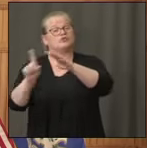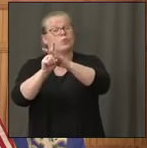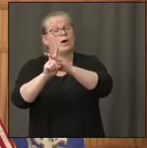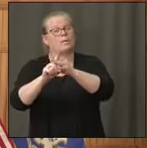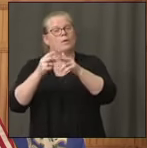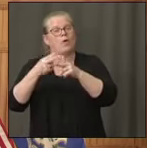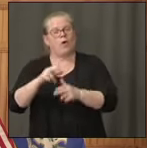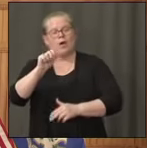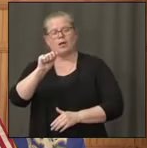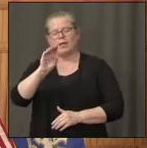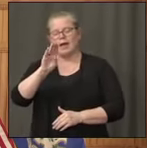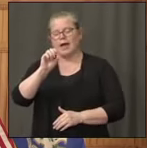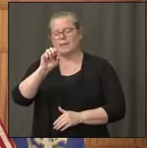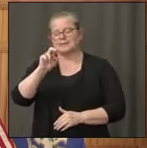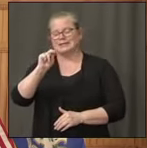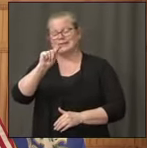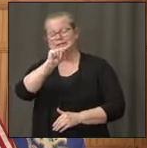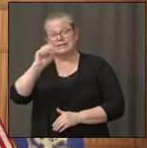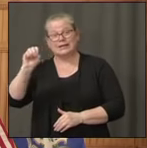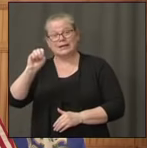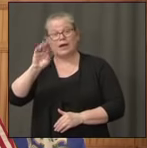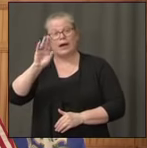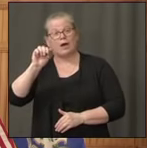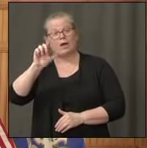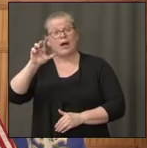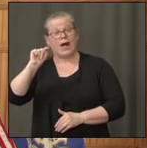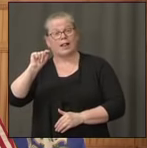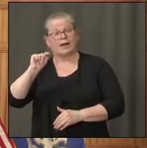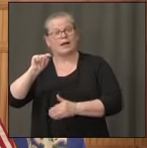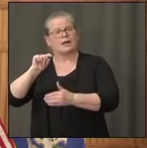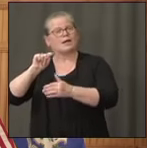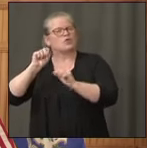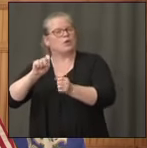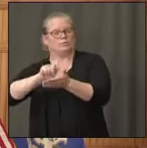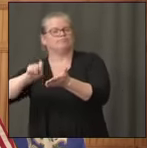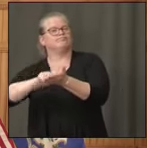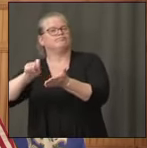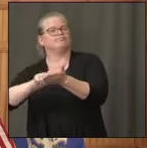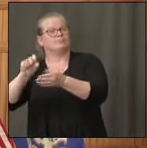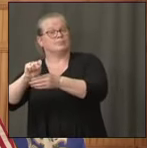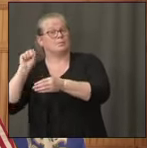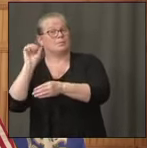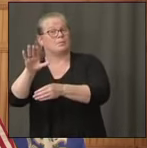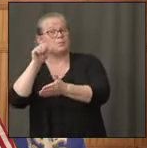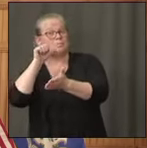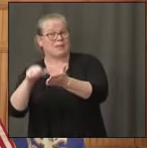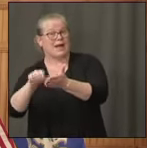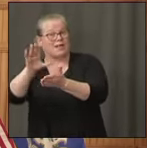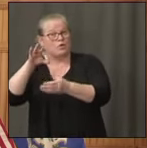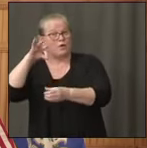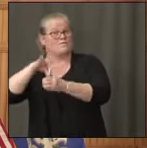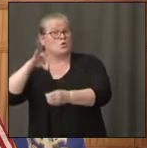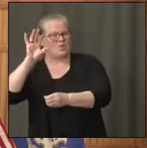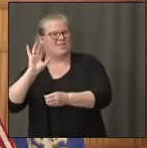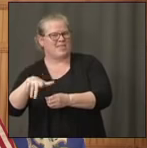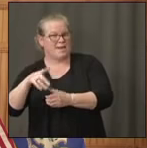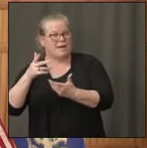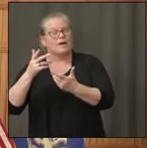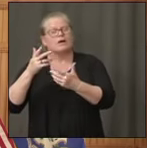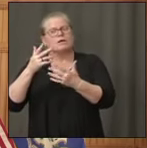too much, because you have a large pandemic-induced budget deficit to deal with after July 1st.